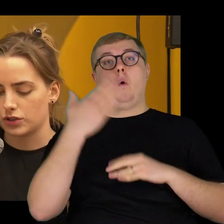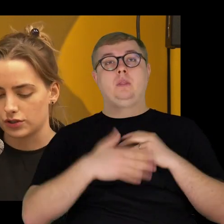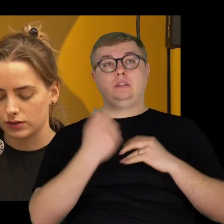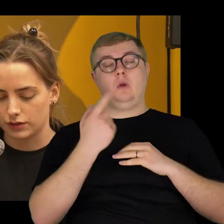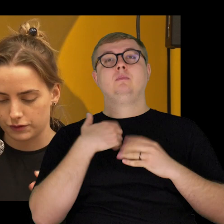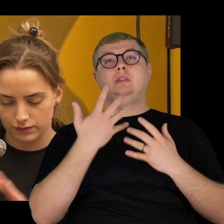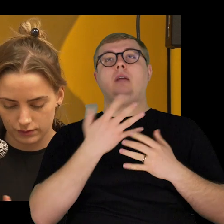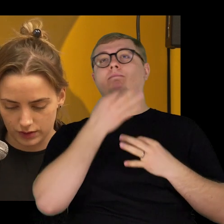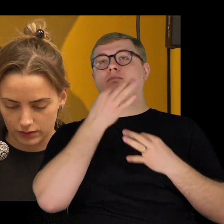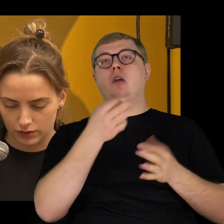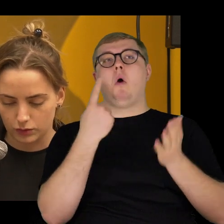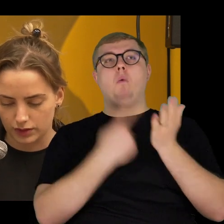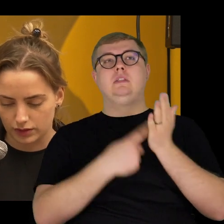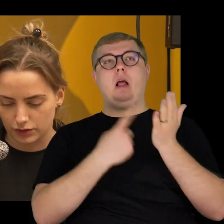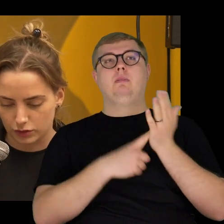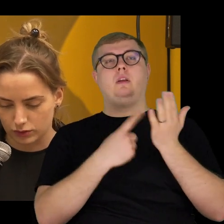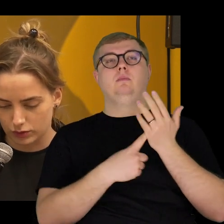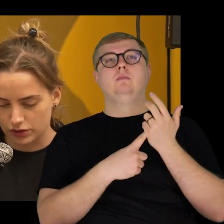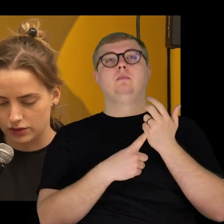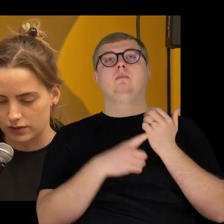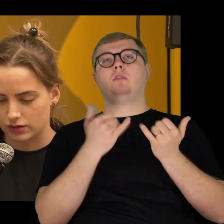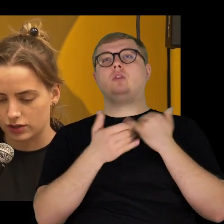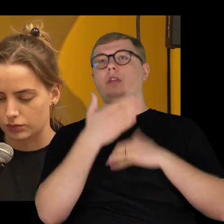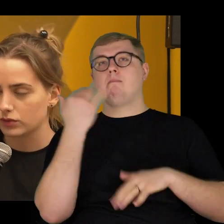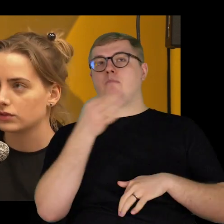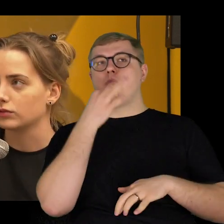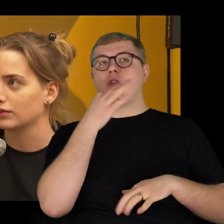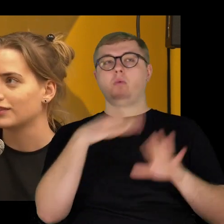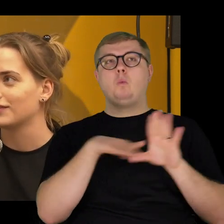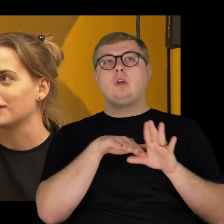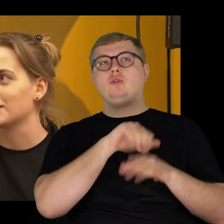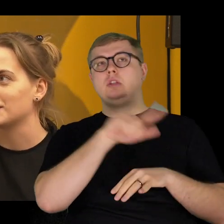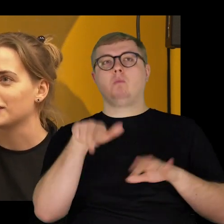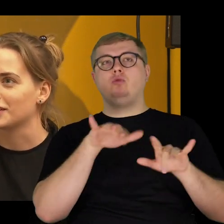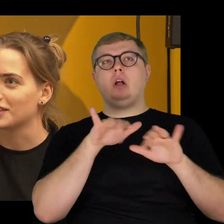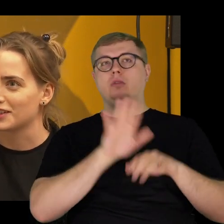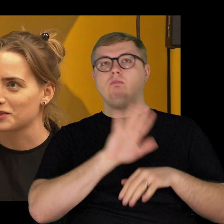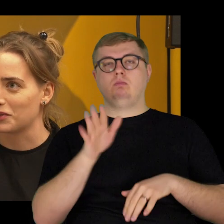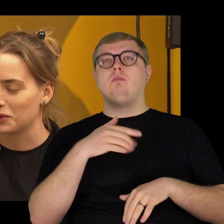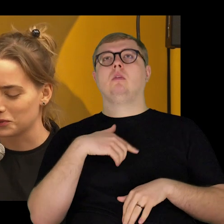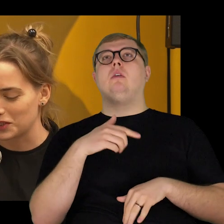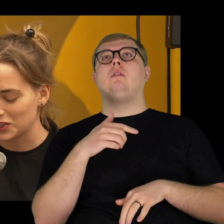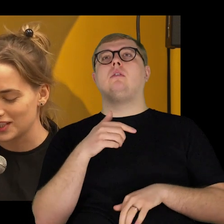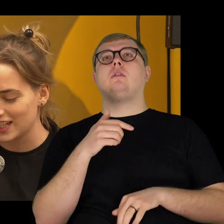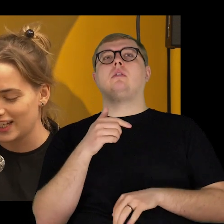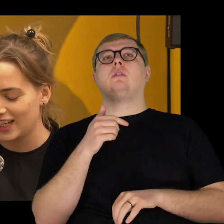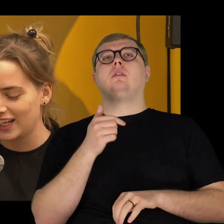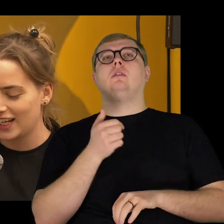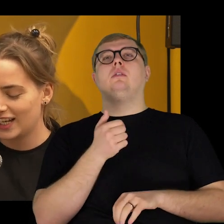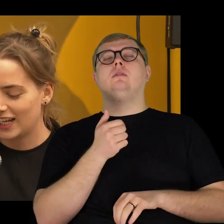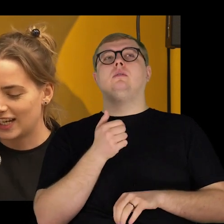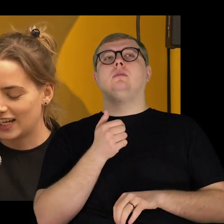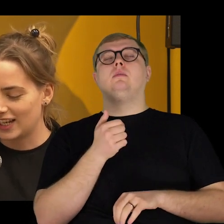last question. If there are no questions in the chat box, so I still can ask my own questions.